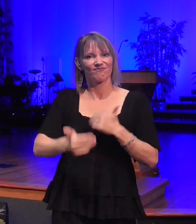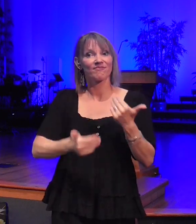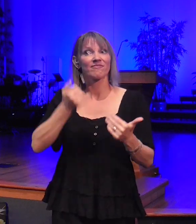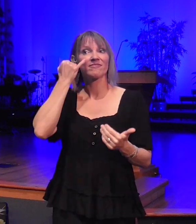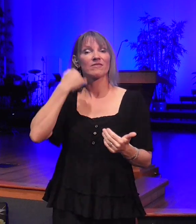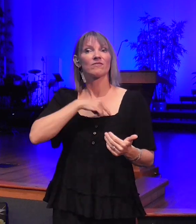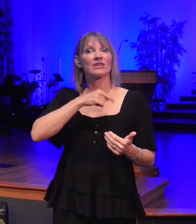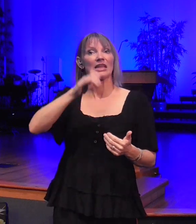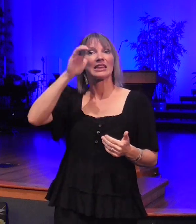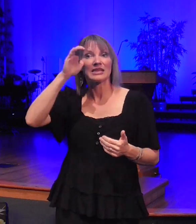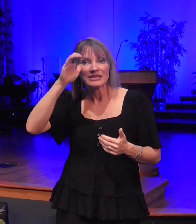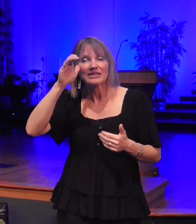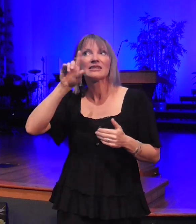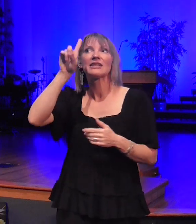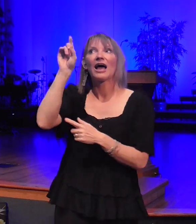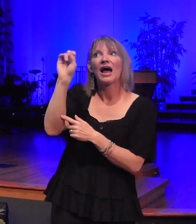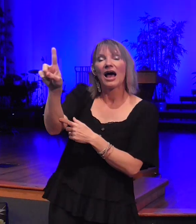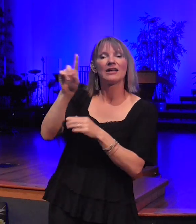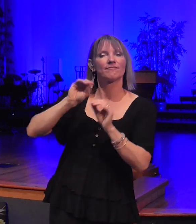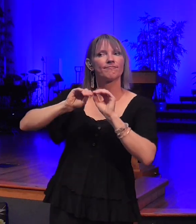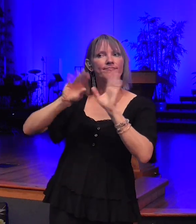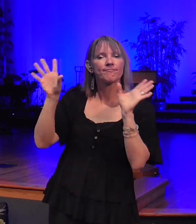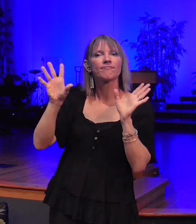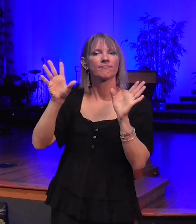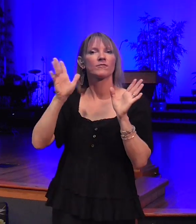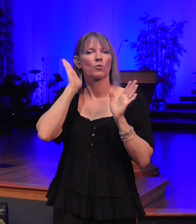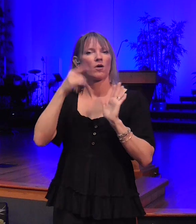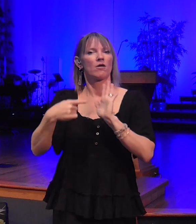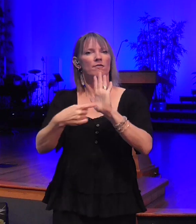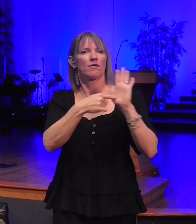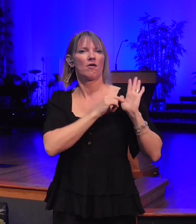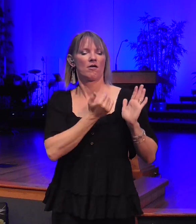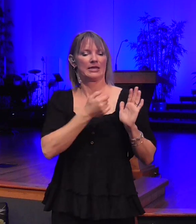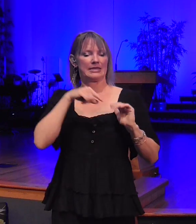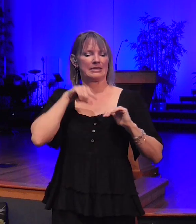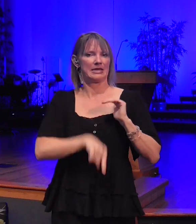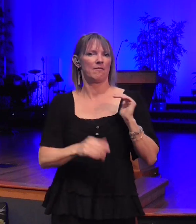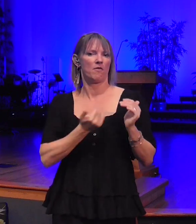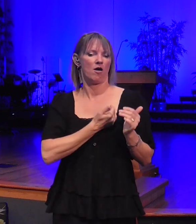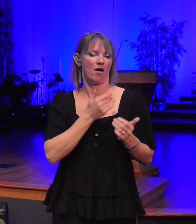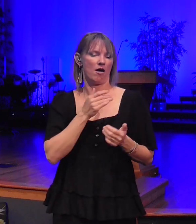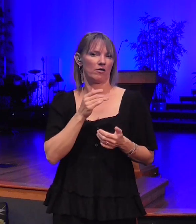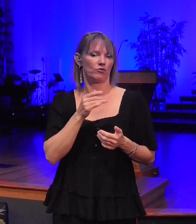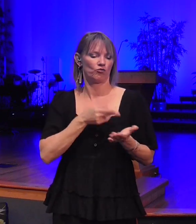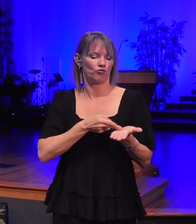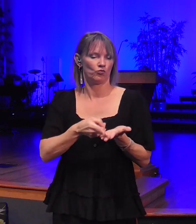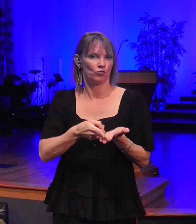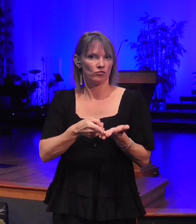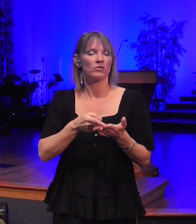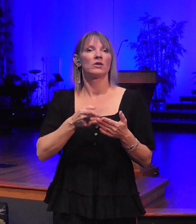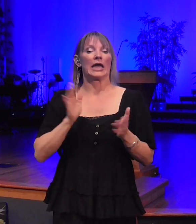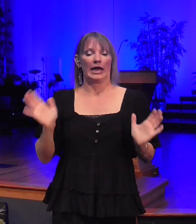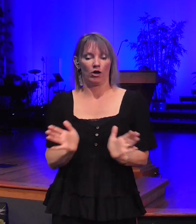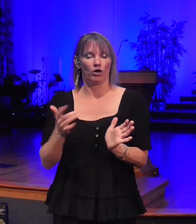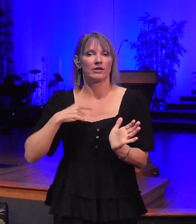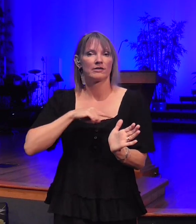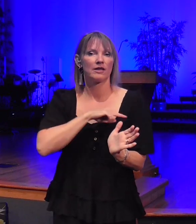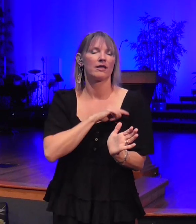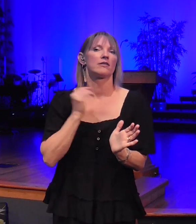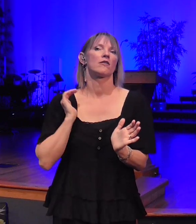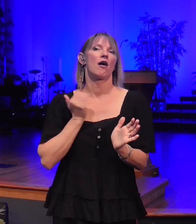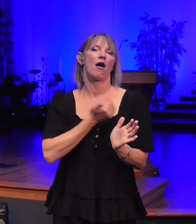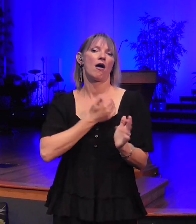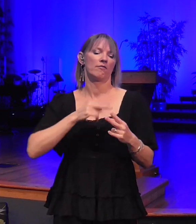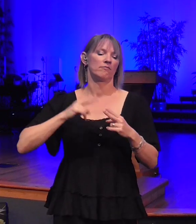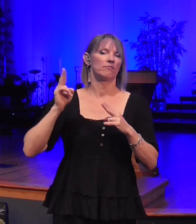with clarity, it reveals to us the deepest of our divine truths and encourages us in our greatest and most